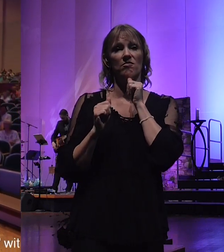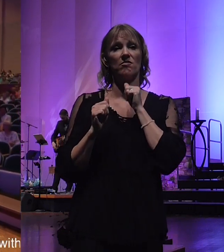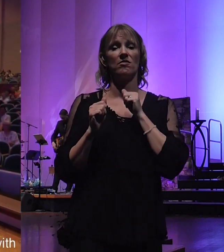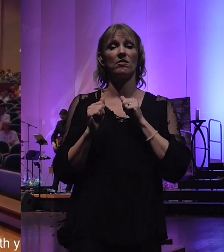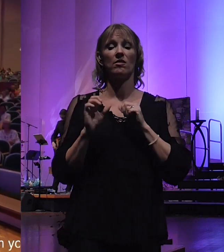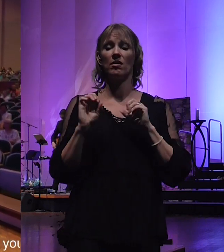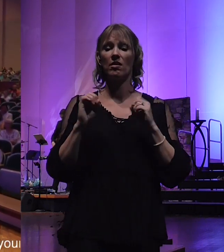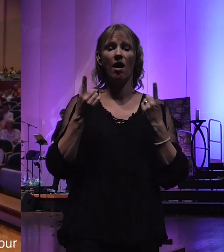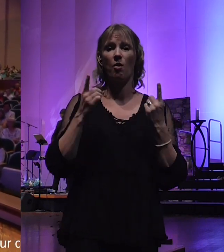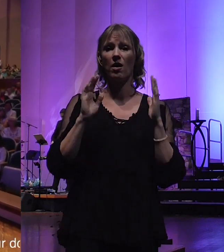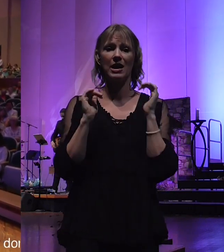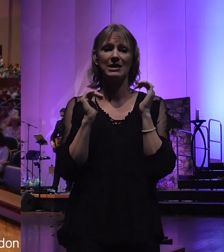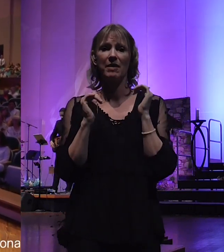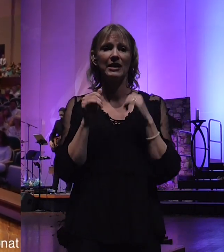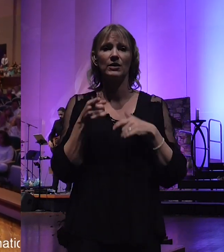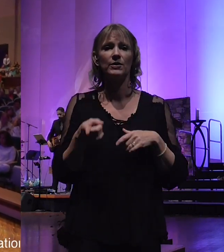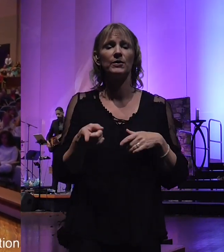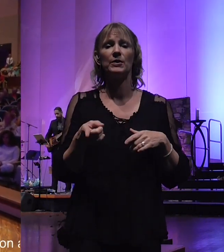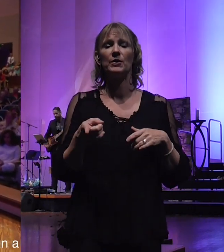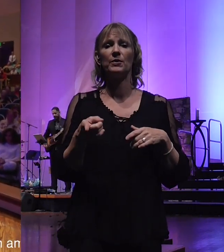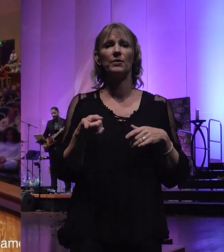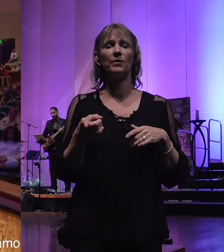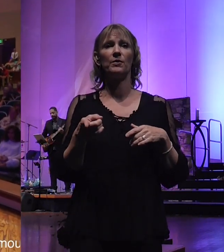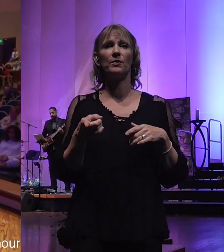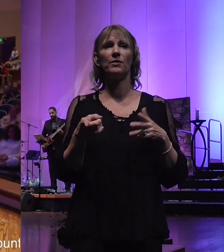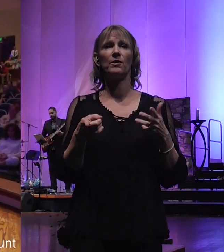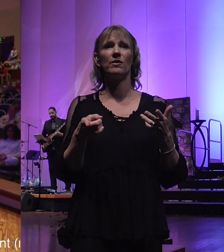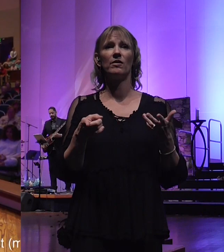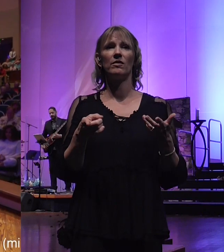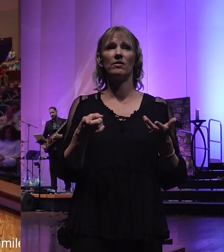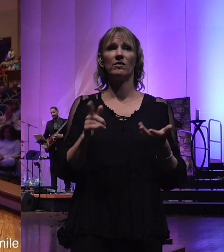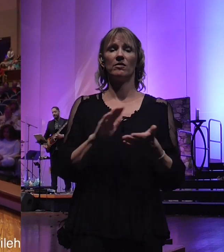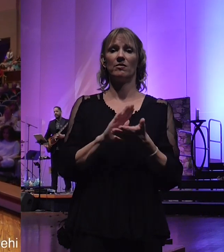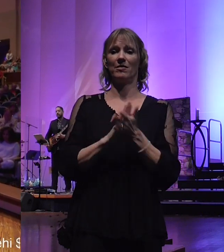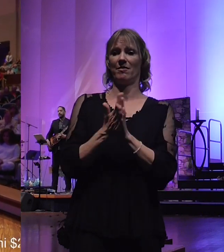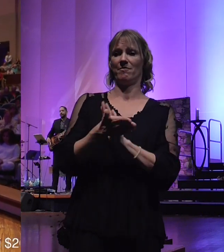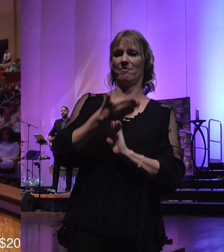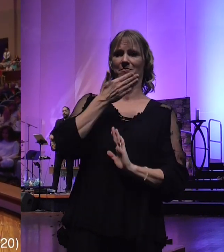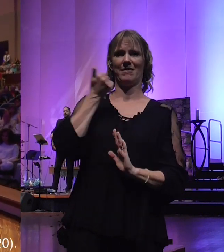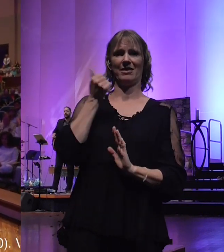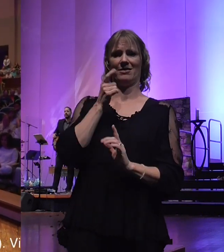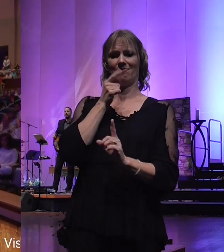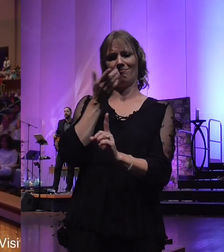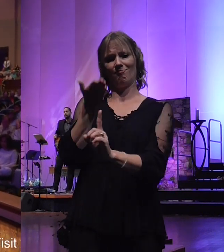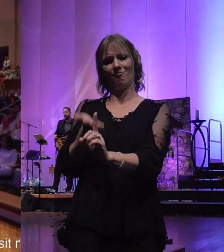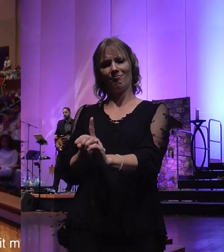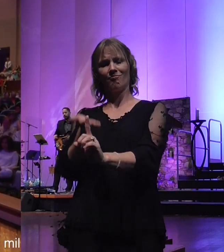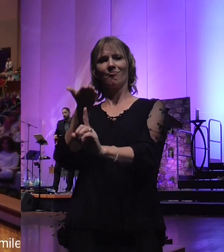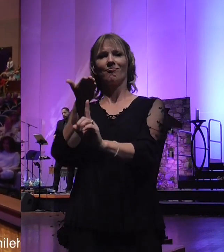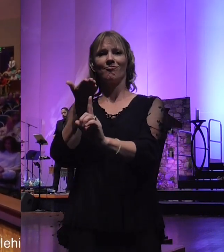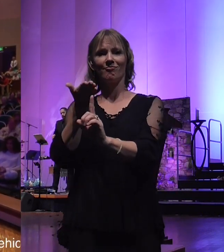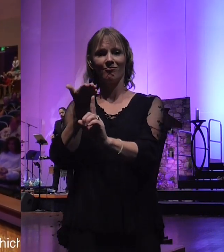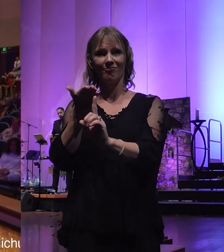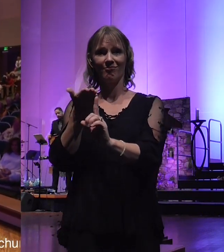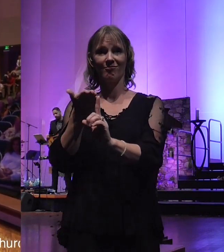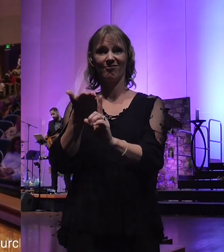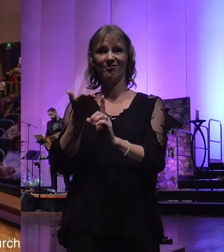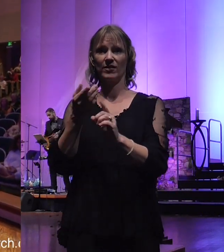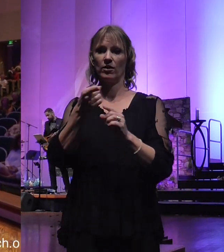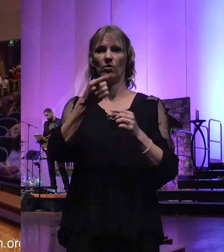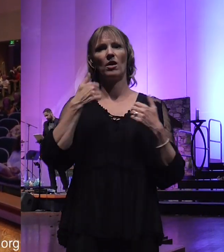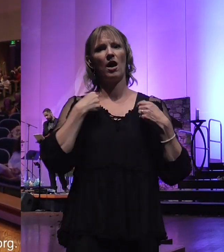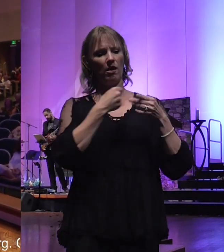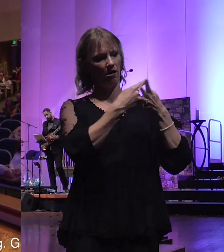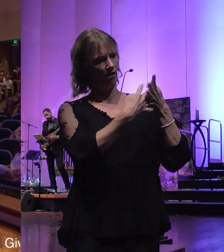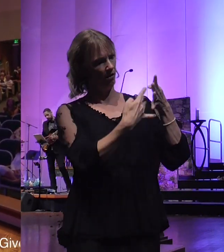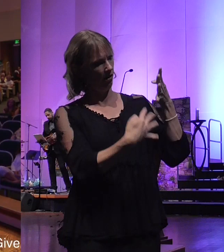No one expected you to make the best of you. The deck stacked